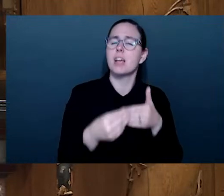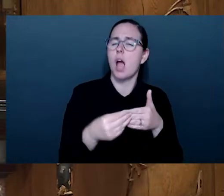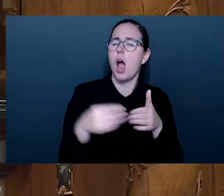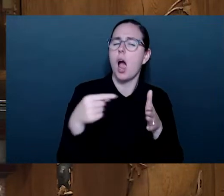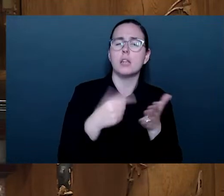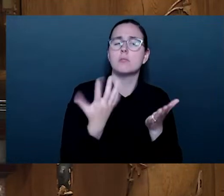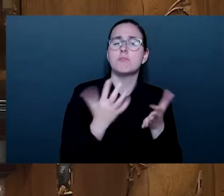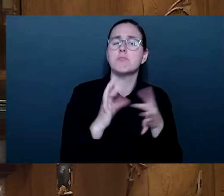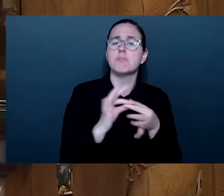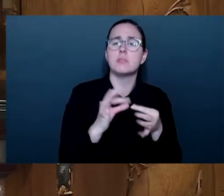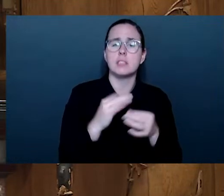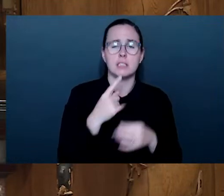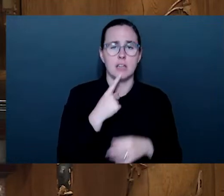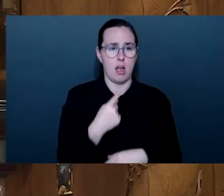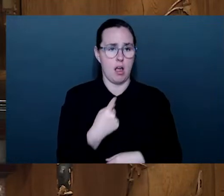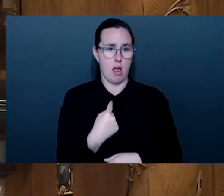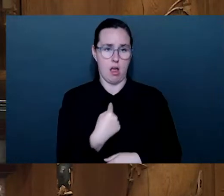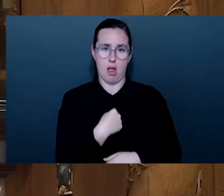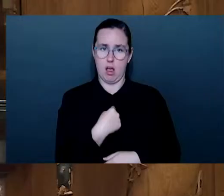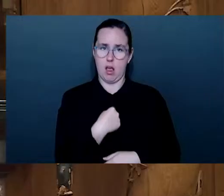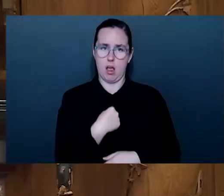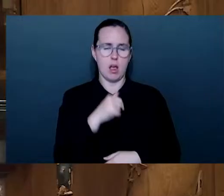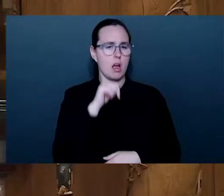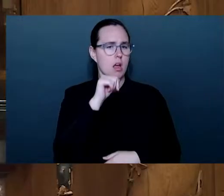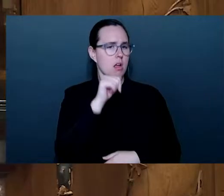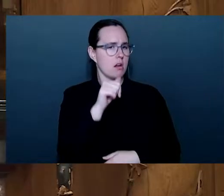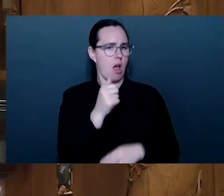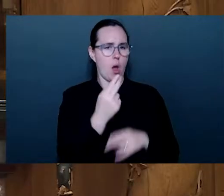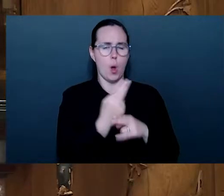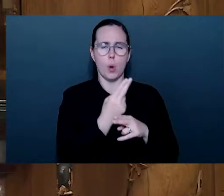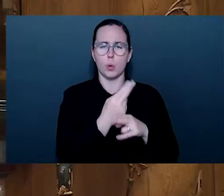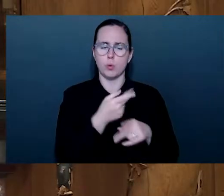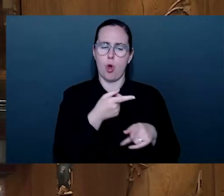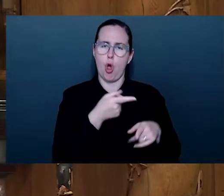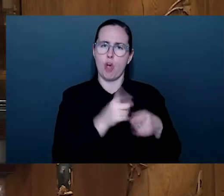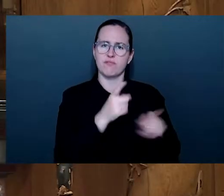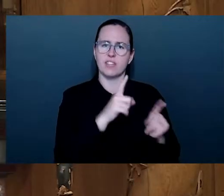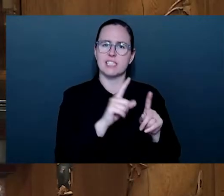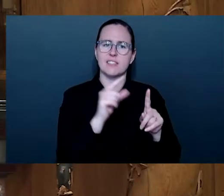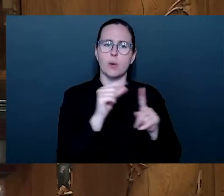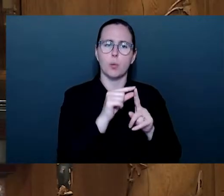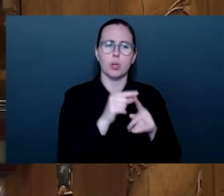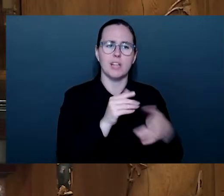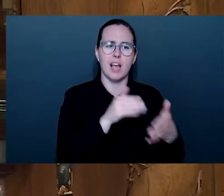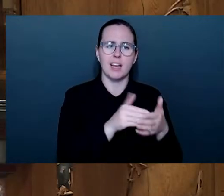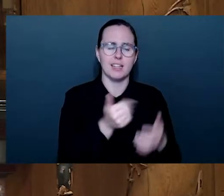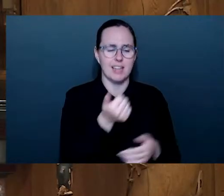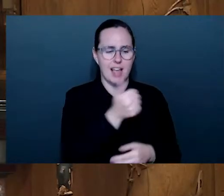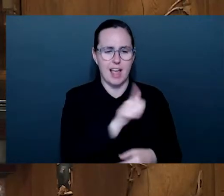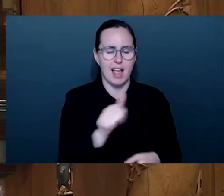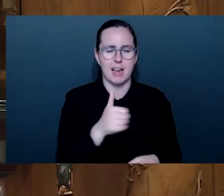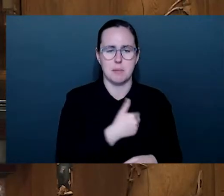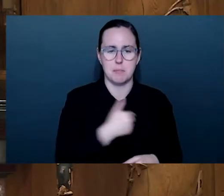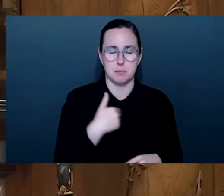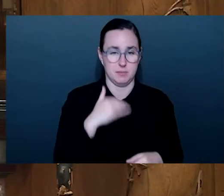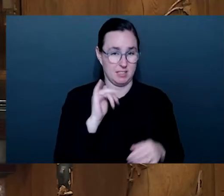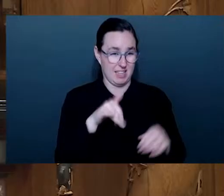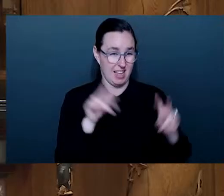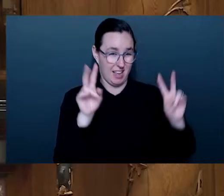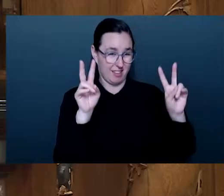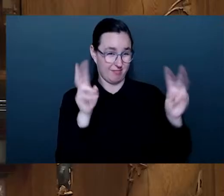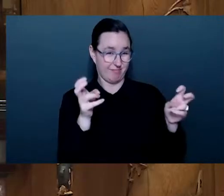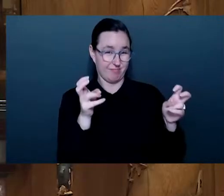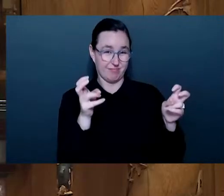any member of this House," unquote. An allegation that a member is racist